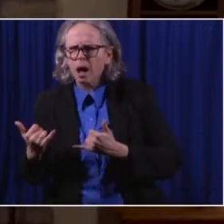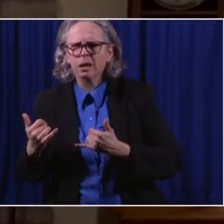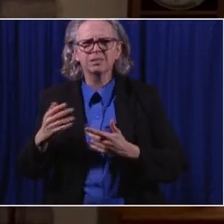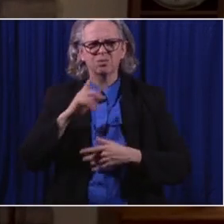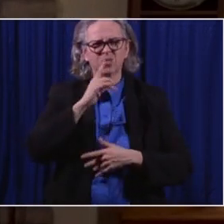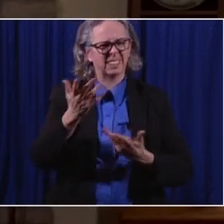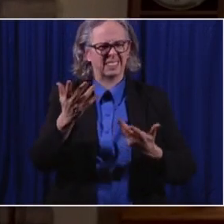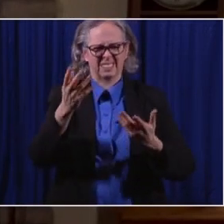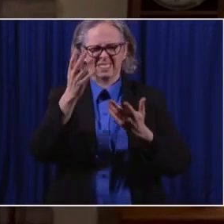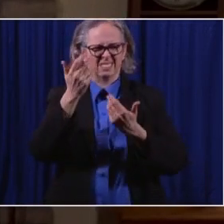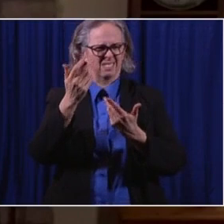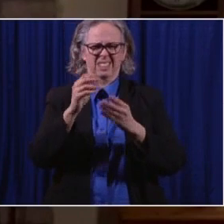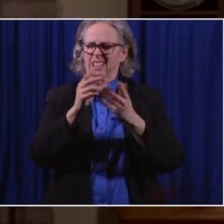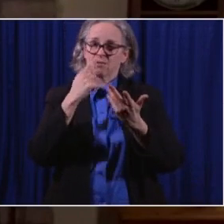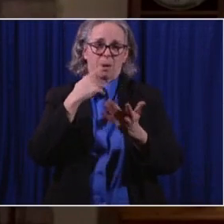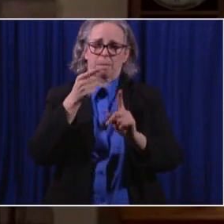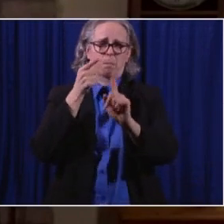kind of